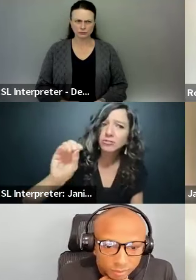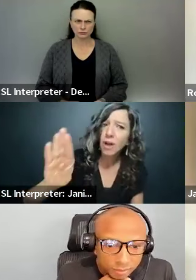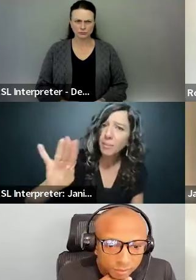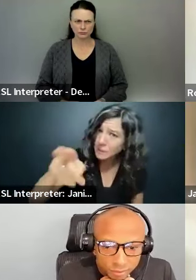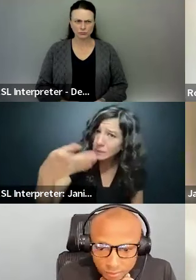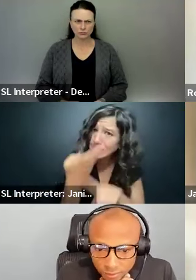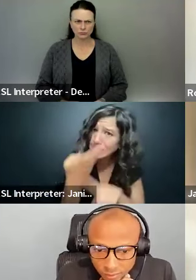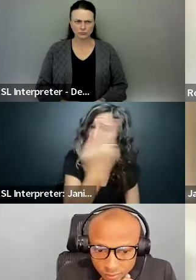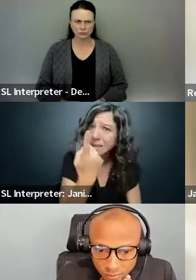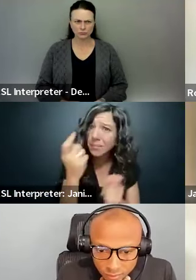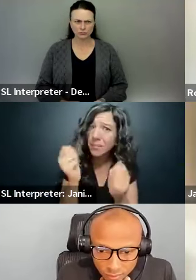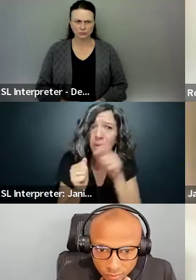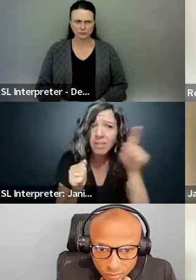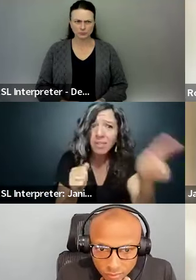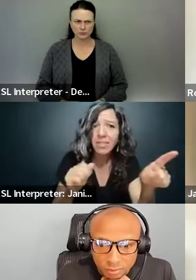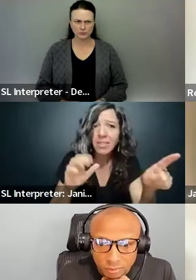with Kesslyn?